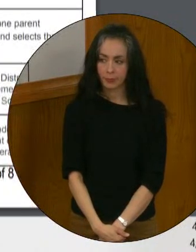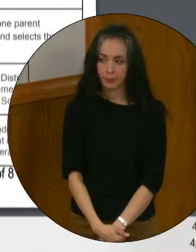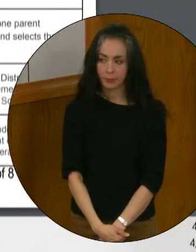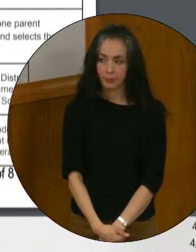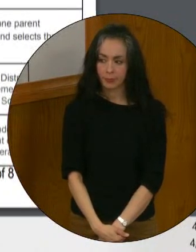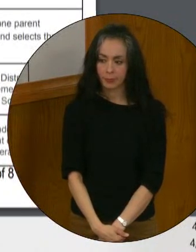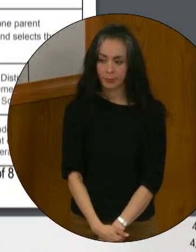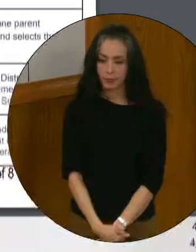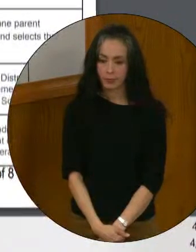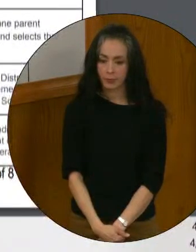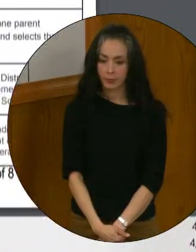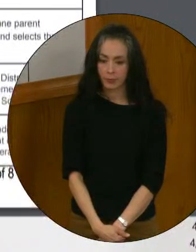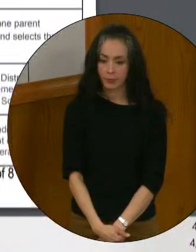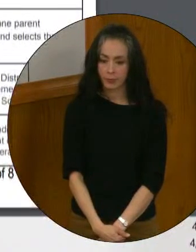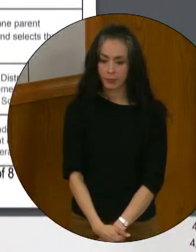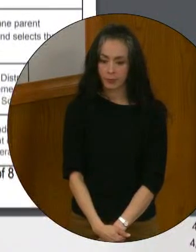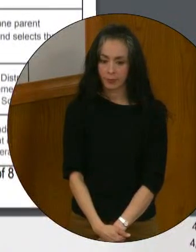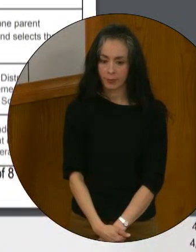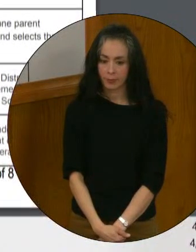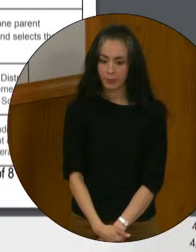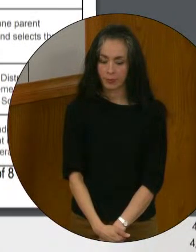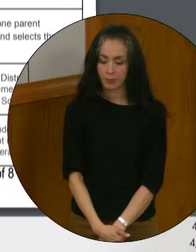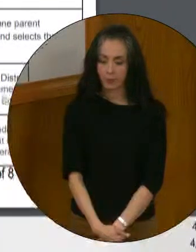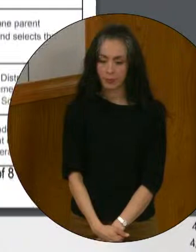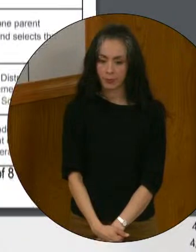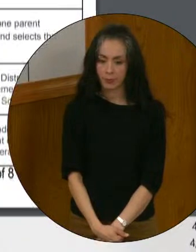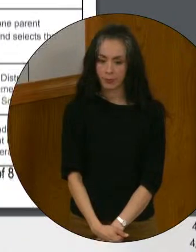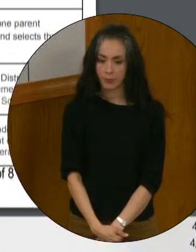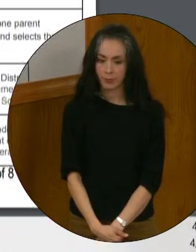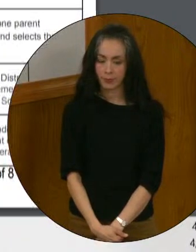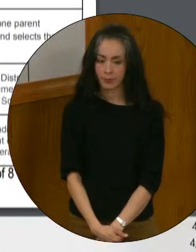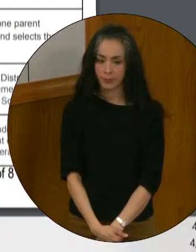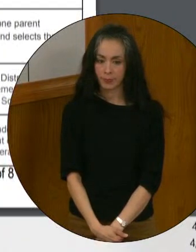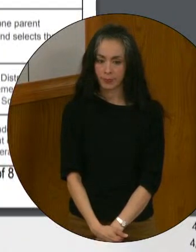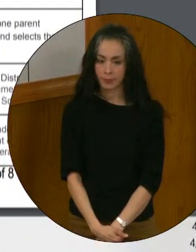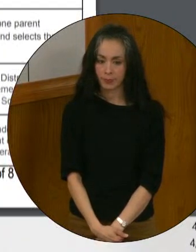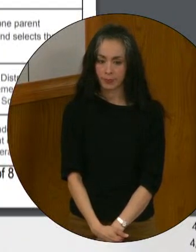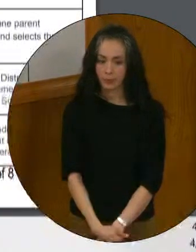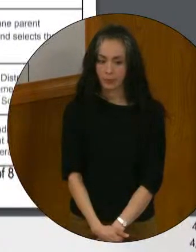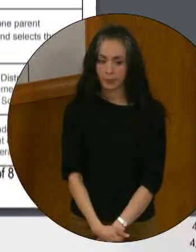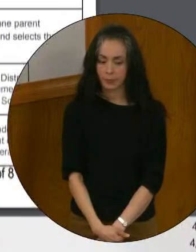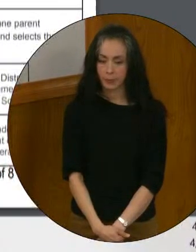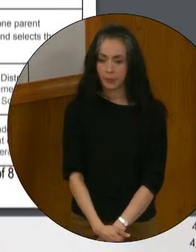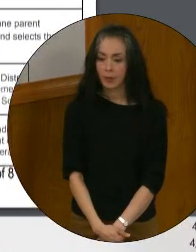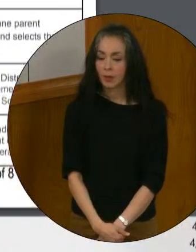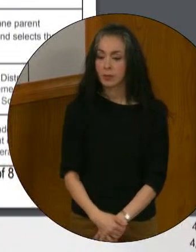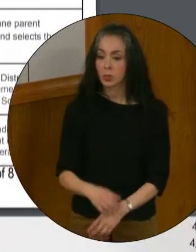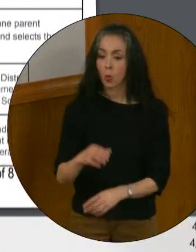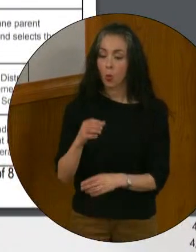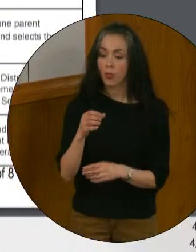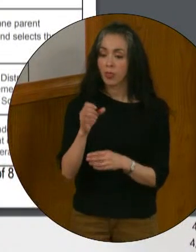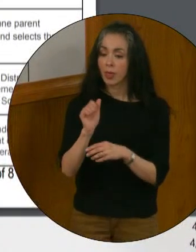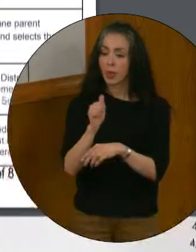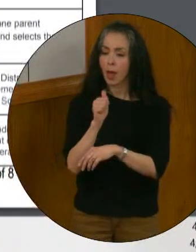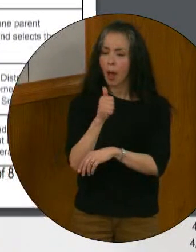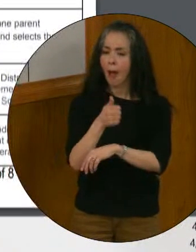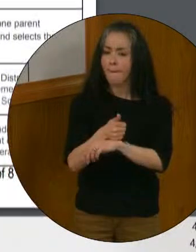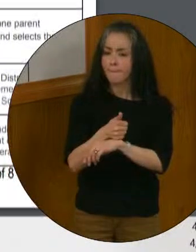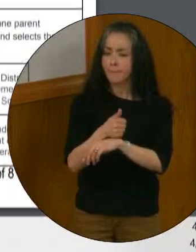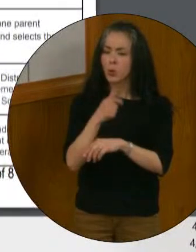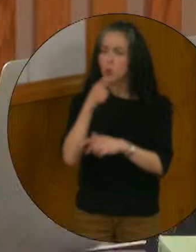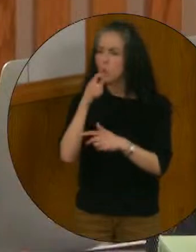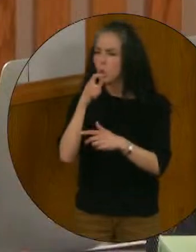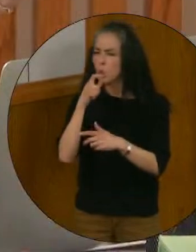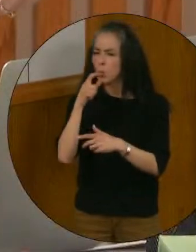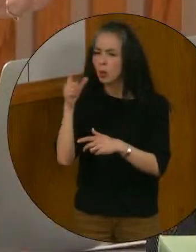I think that's it. Okay, those are the 2 main ones. All right, and when it comes to the appointments, who